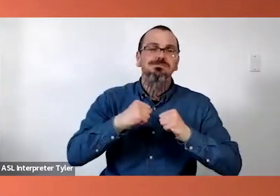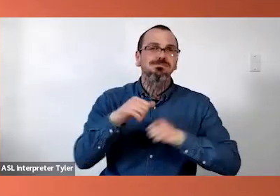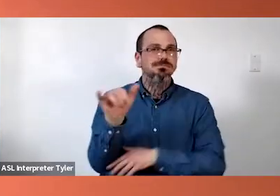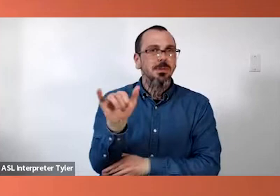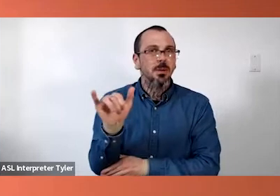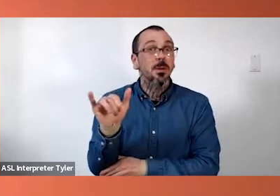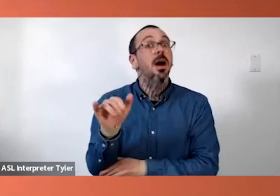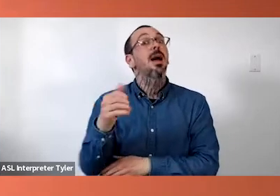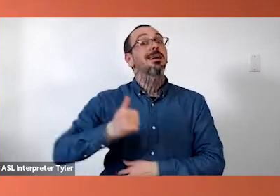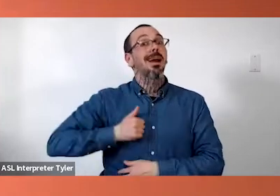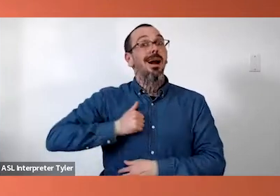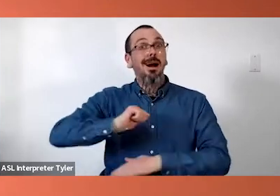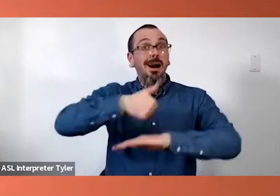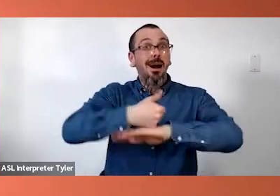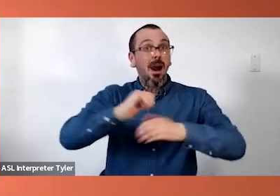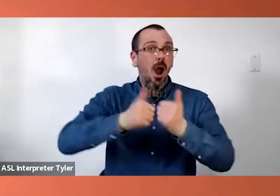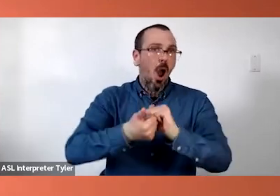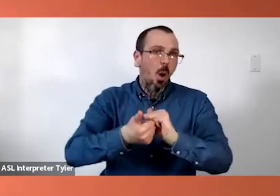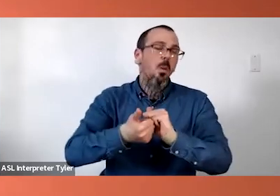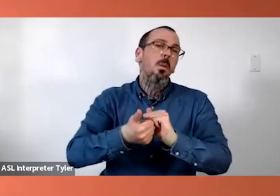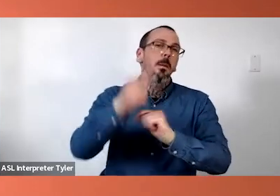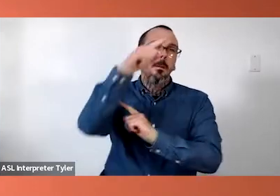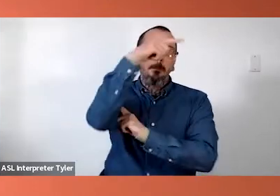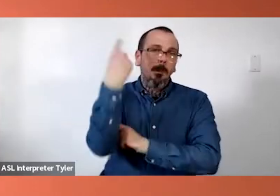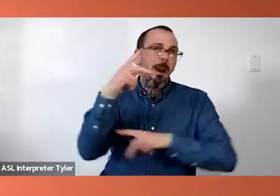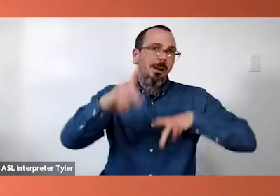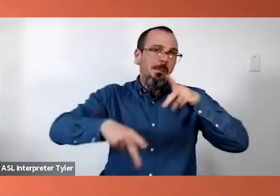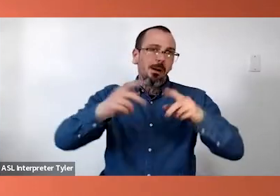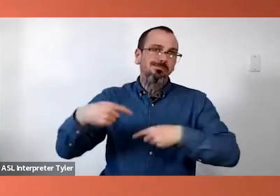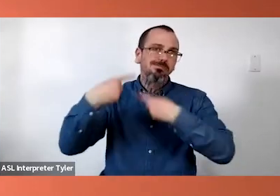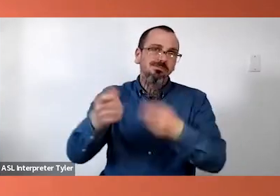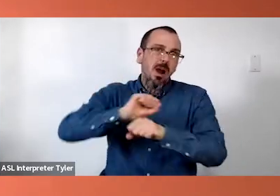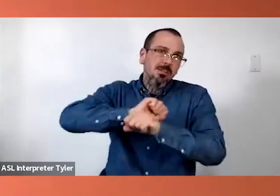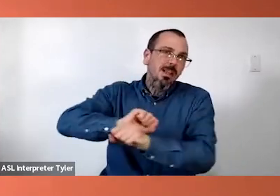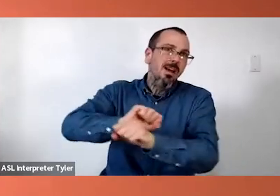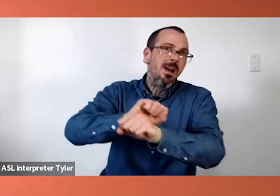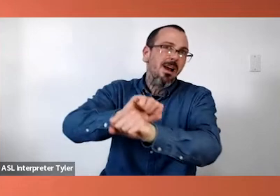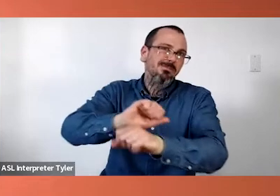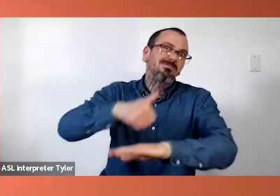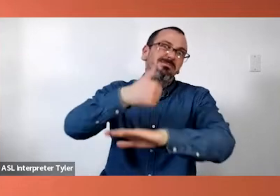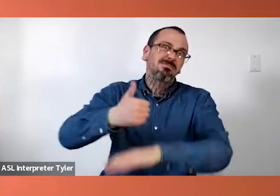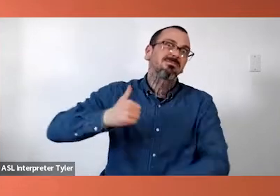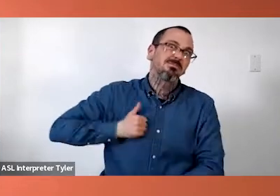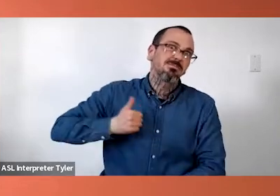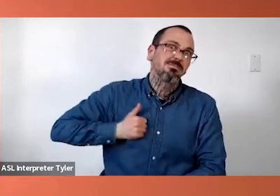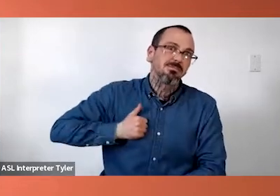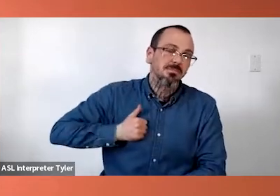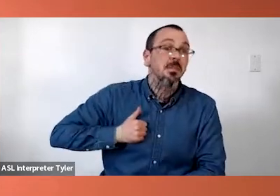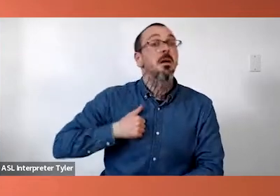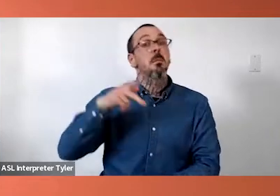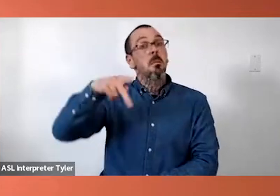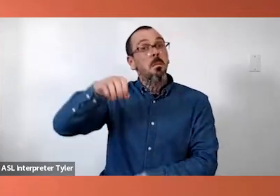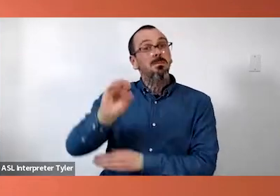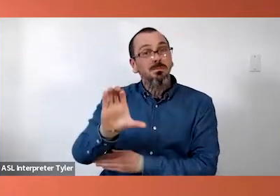people through slavery and a history of anti-Black racist policies. People of color have faced historical and continued oppression at